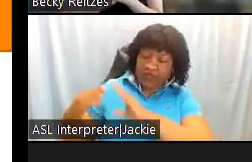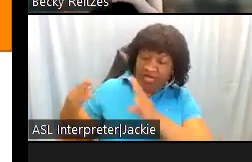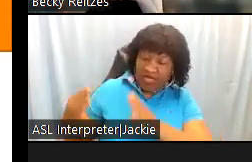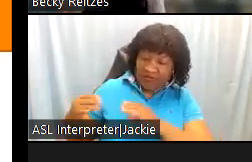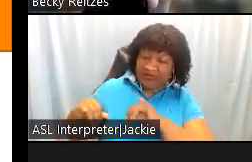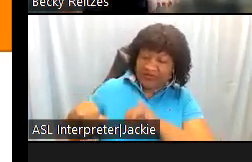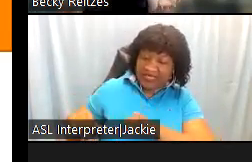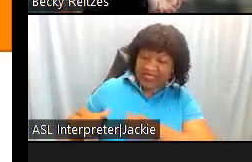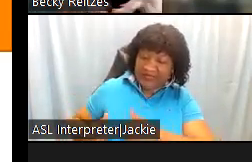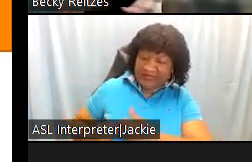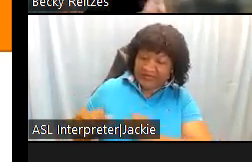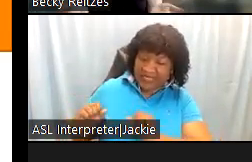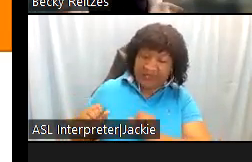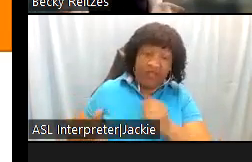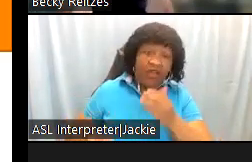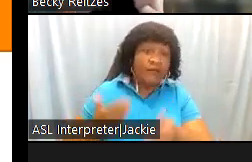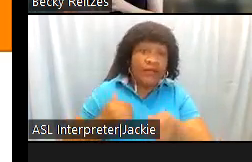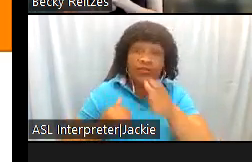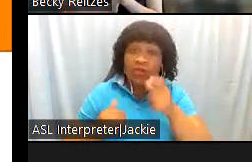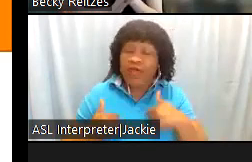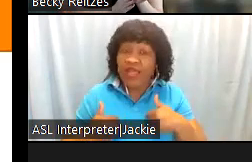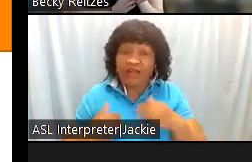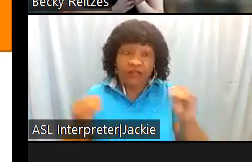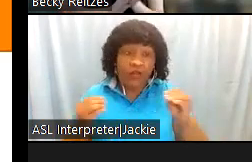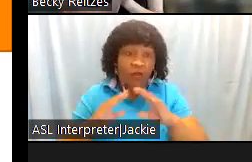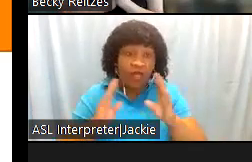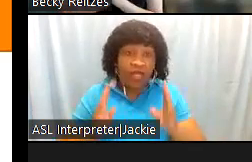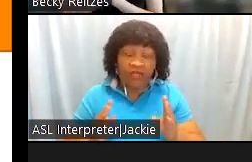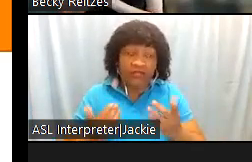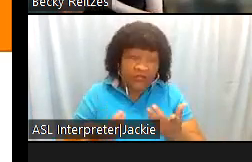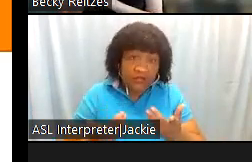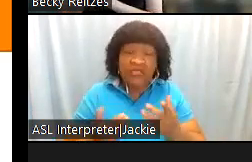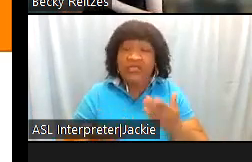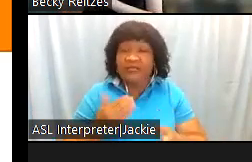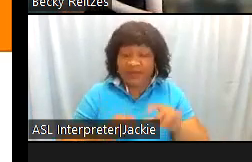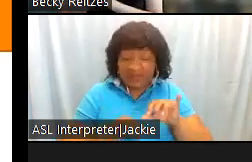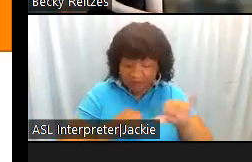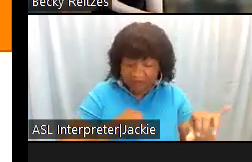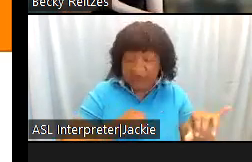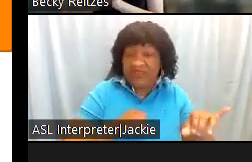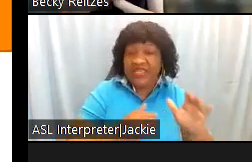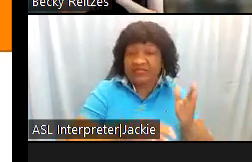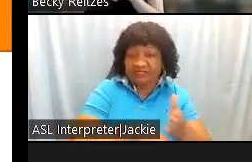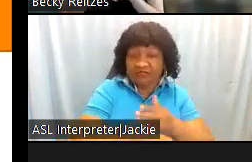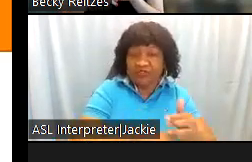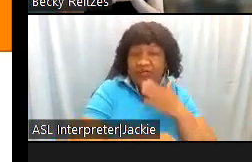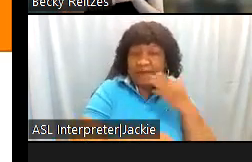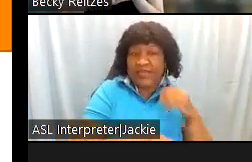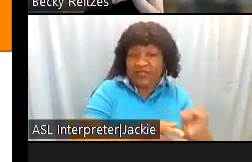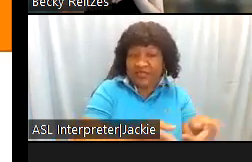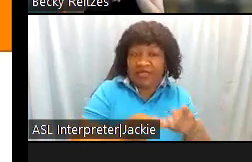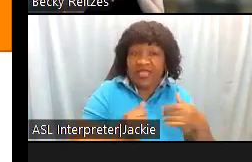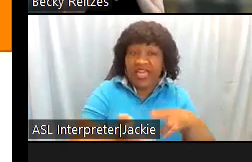safe, or maybe they don't have a household, they're unhoused, so they can stay safe and they can get better. And there's